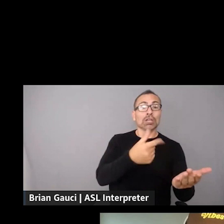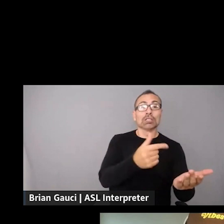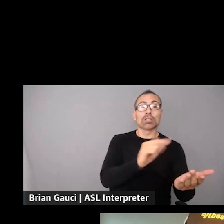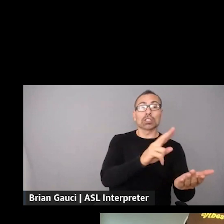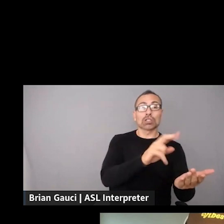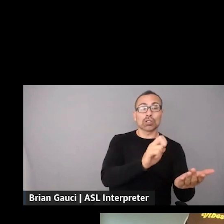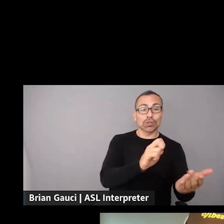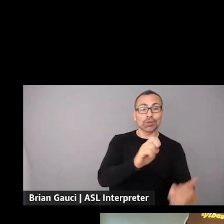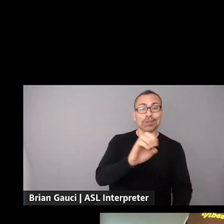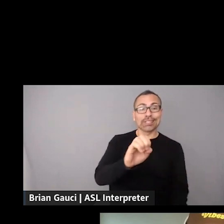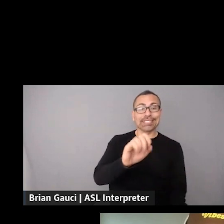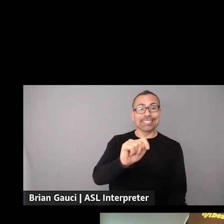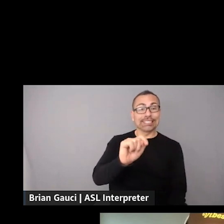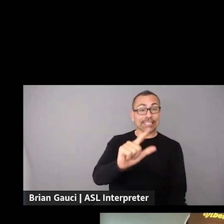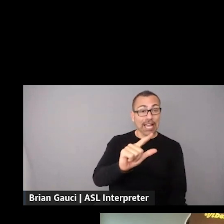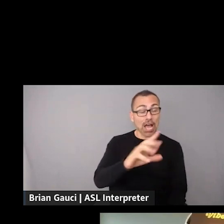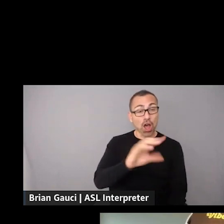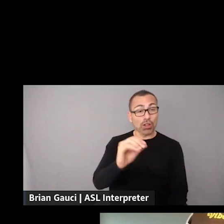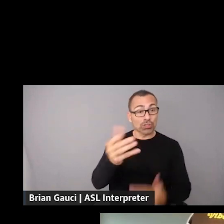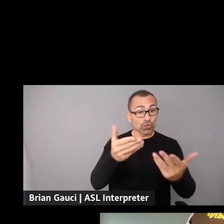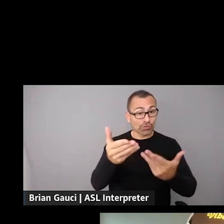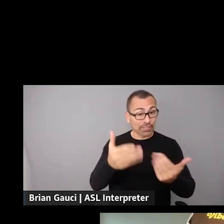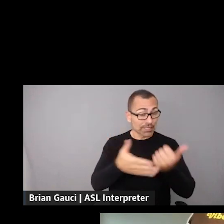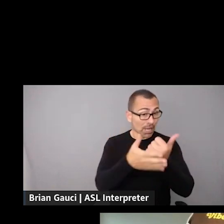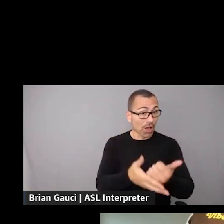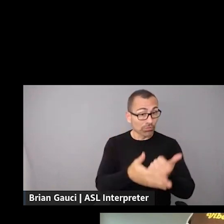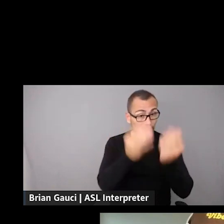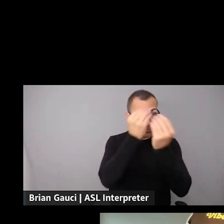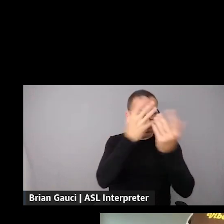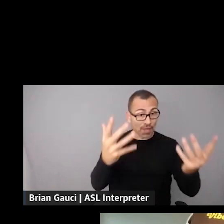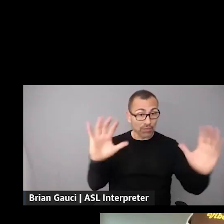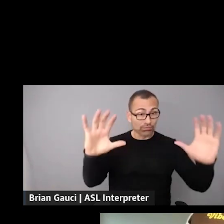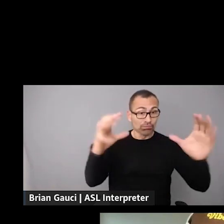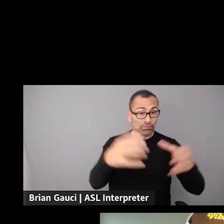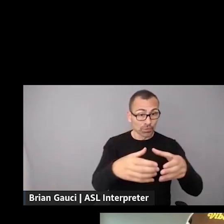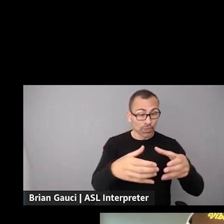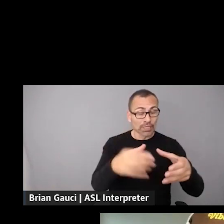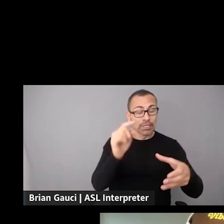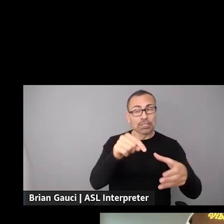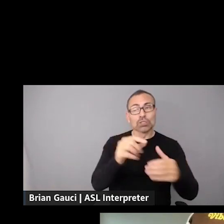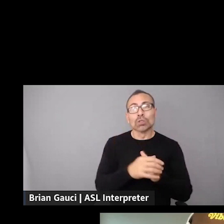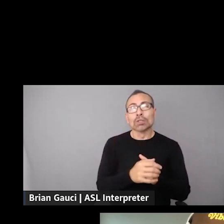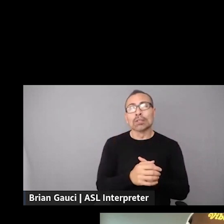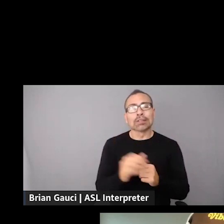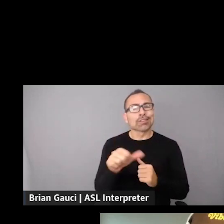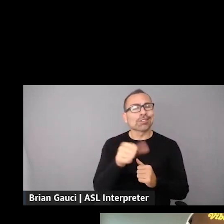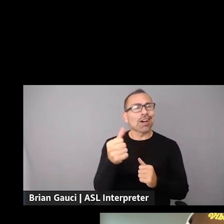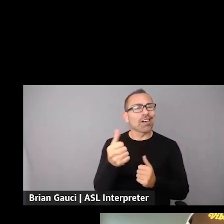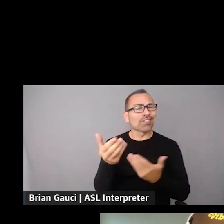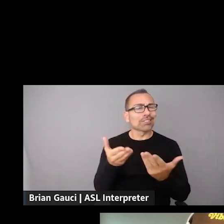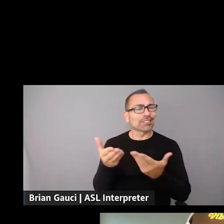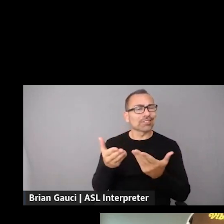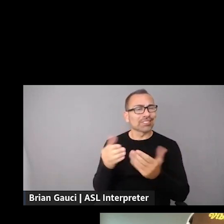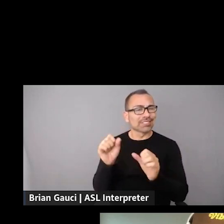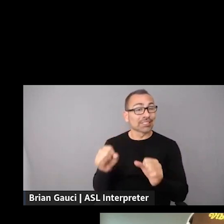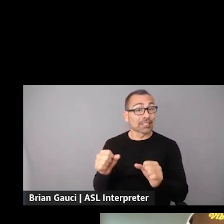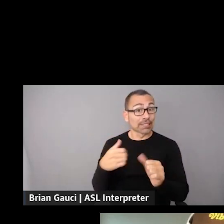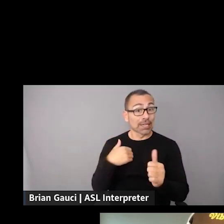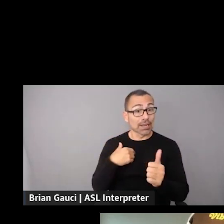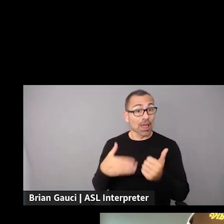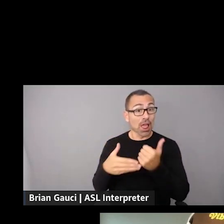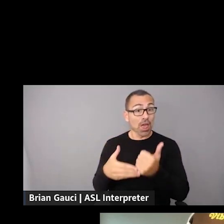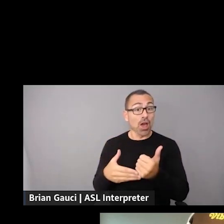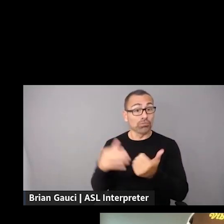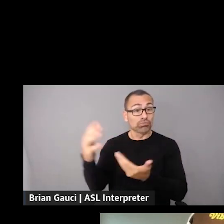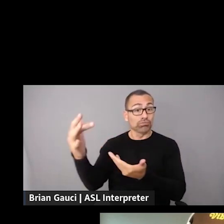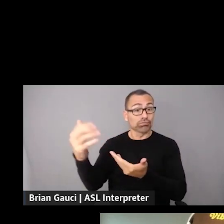services to help bring data into, so those other services can get data into your data lake,